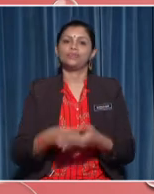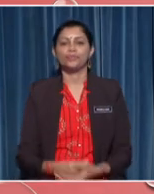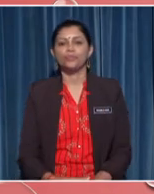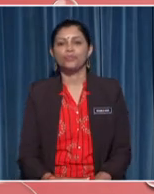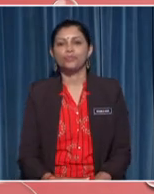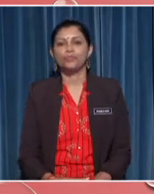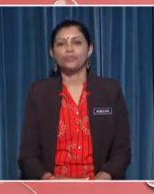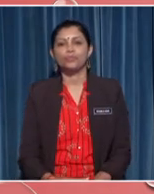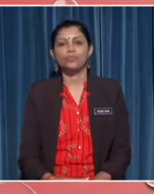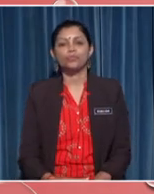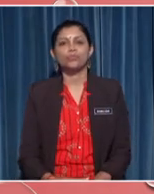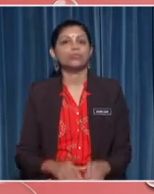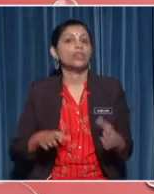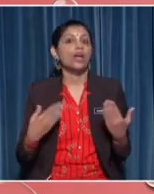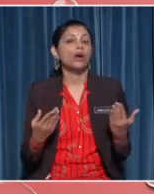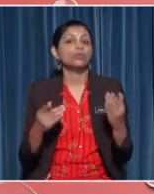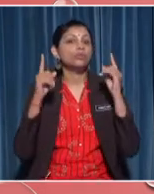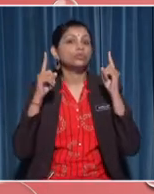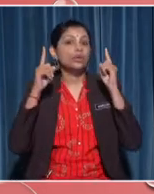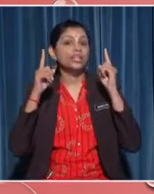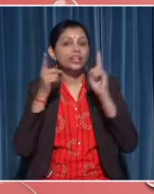What do you think about this currency?